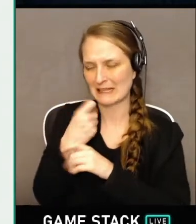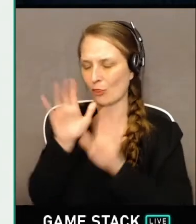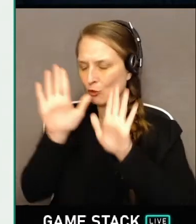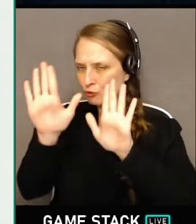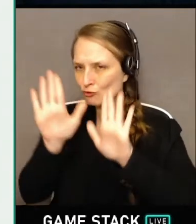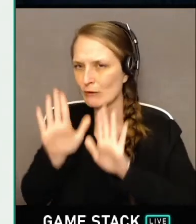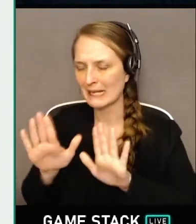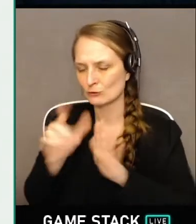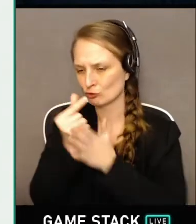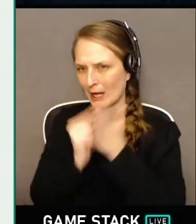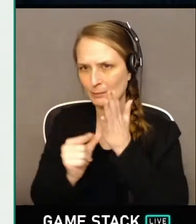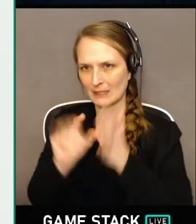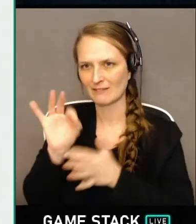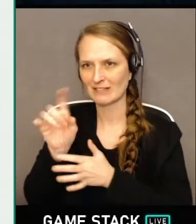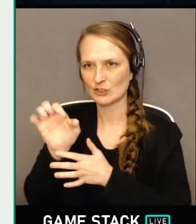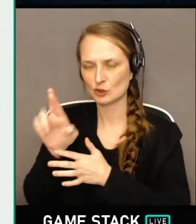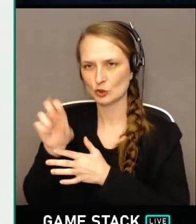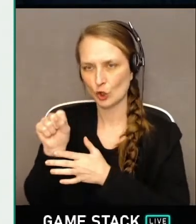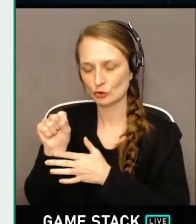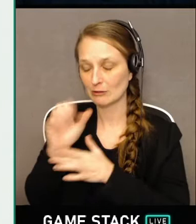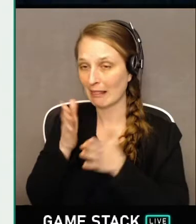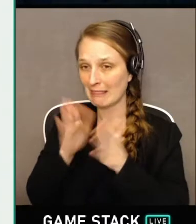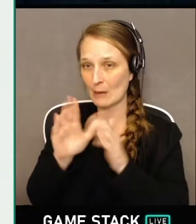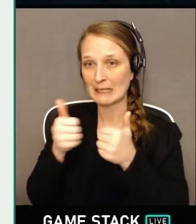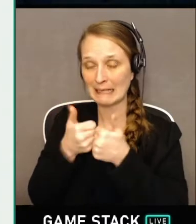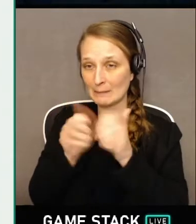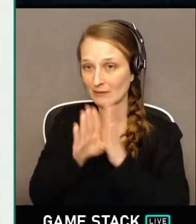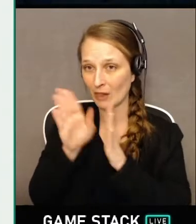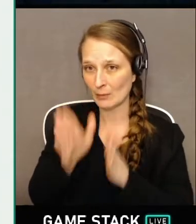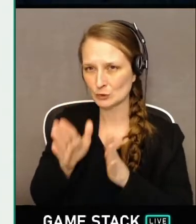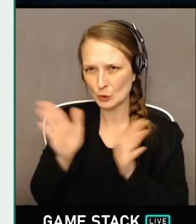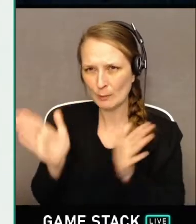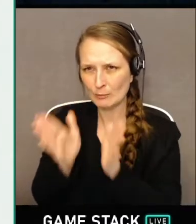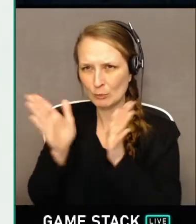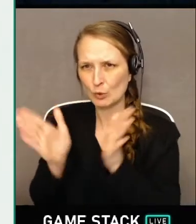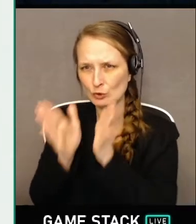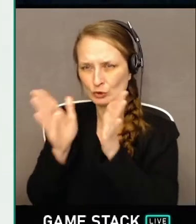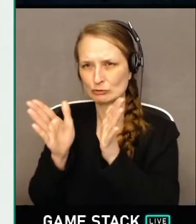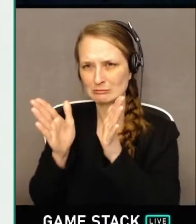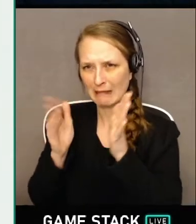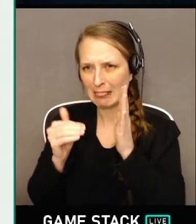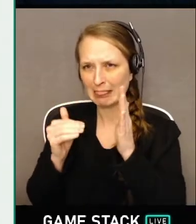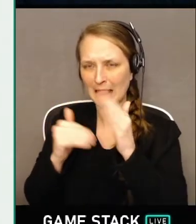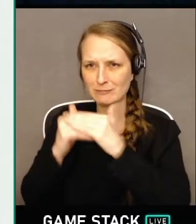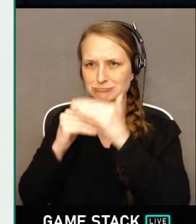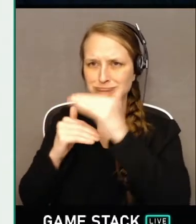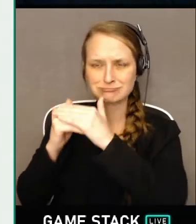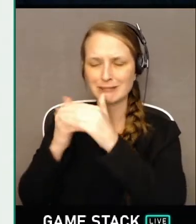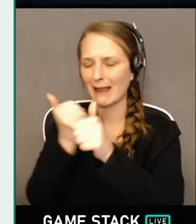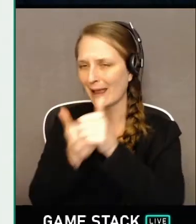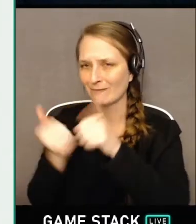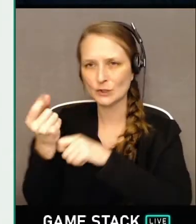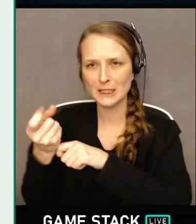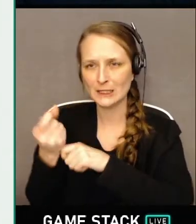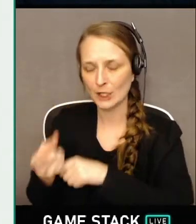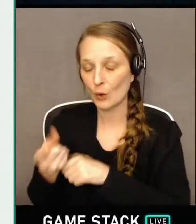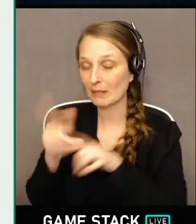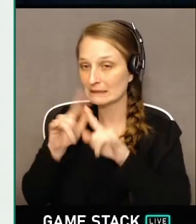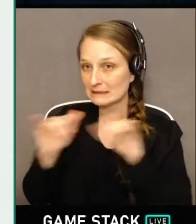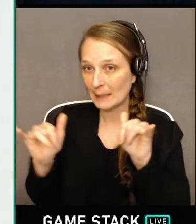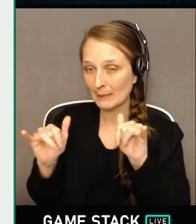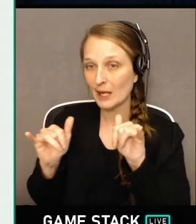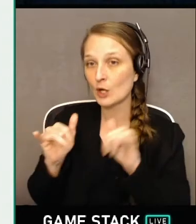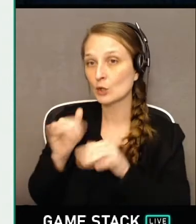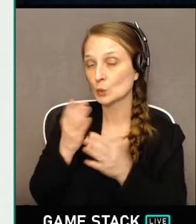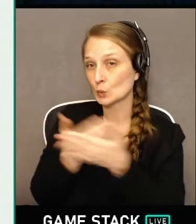allowing game developers to push the limit of gaming graphics every year. At the same time, new DirectX features are